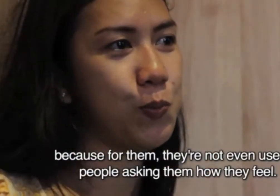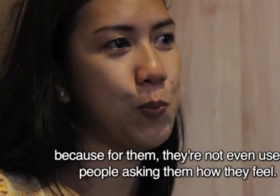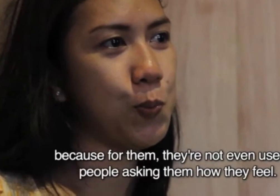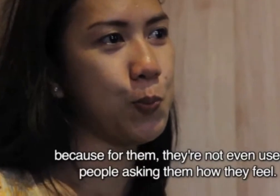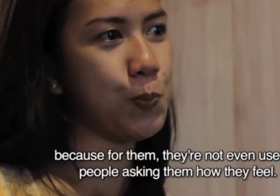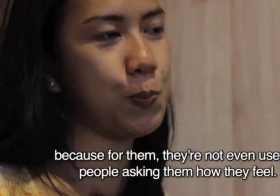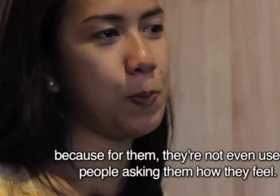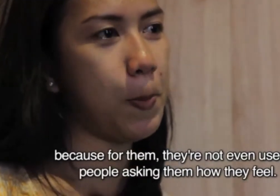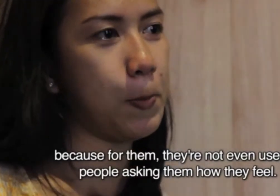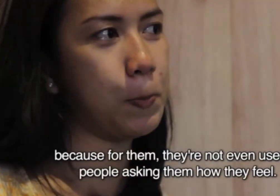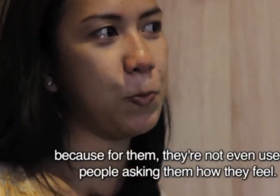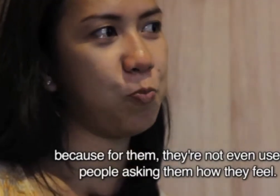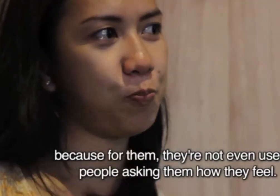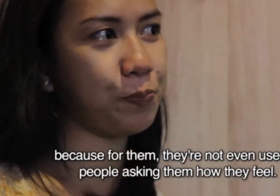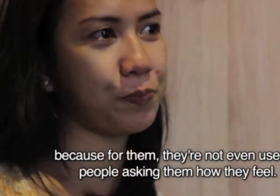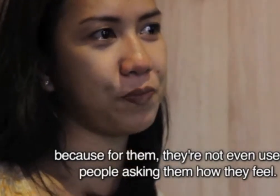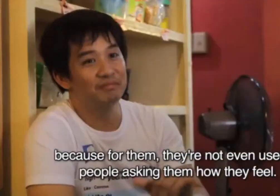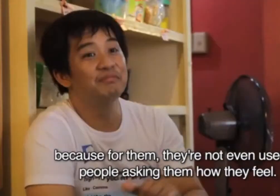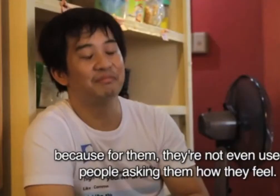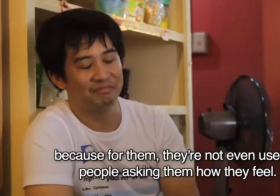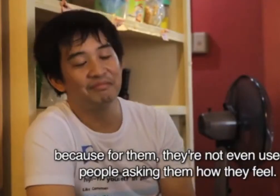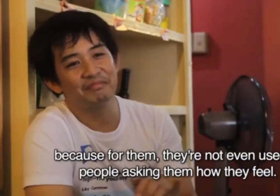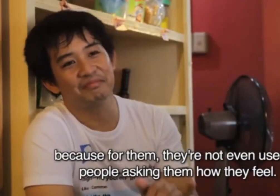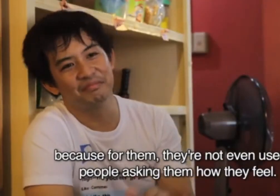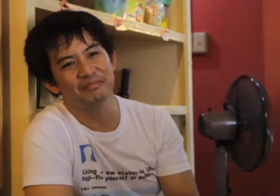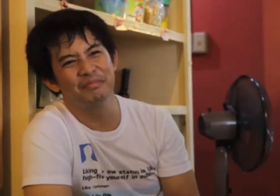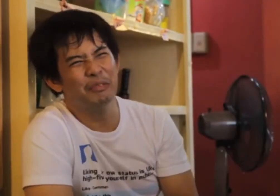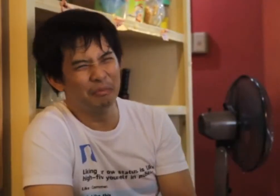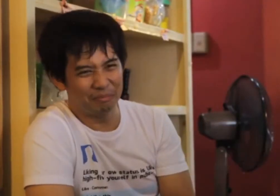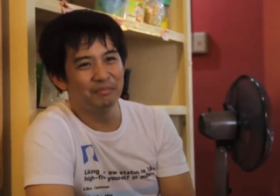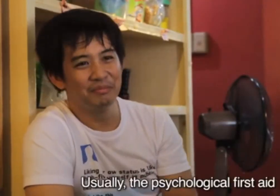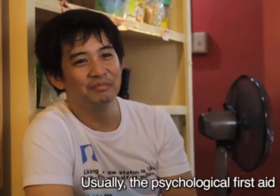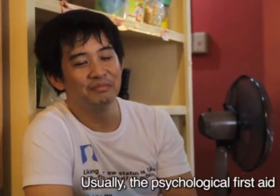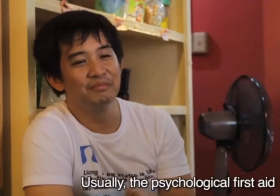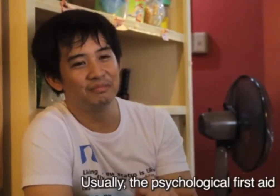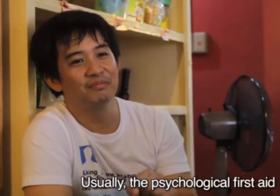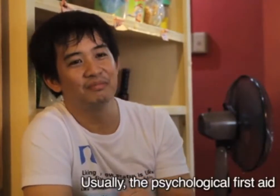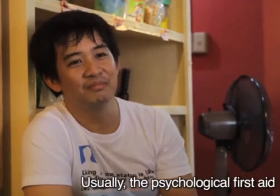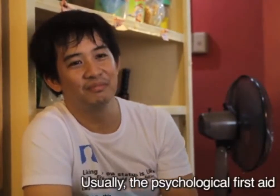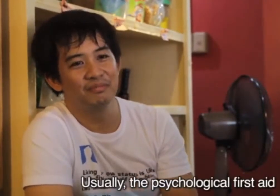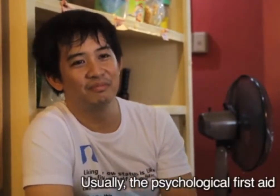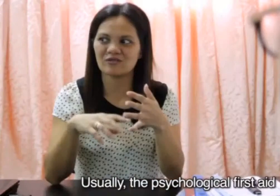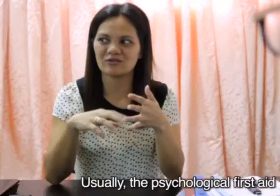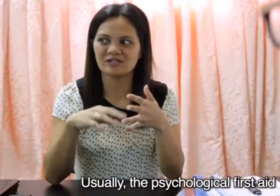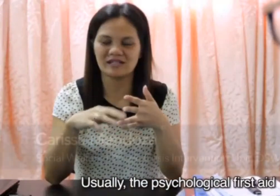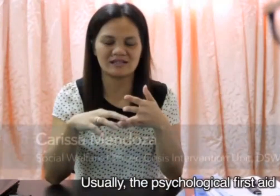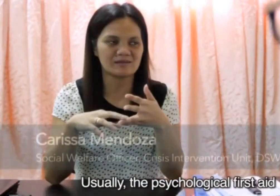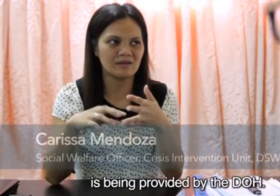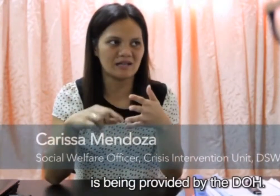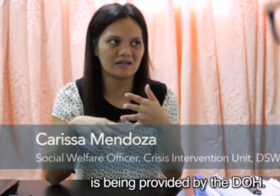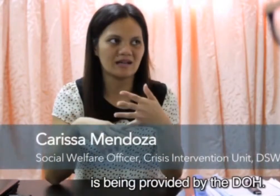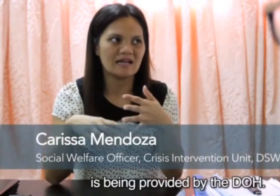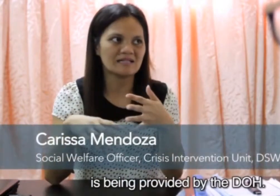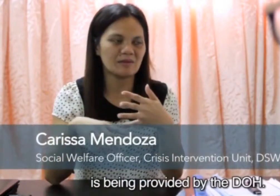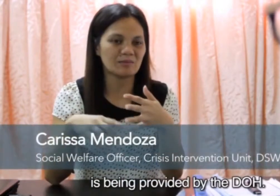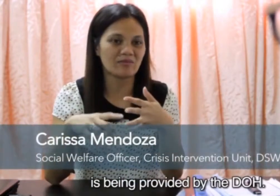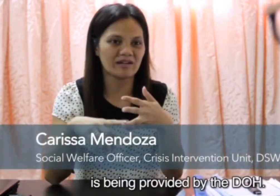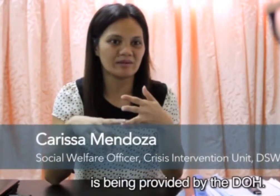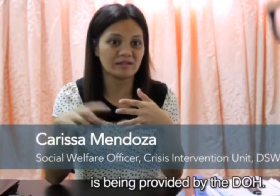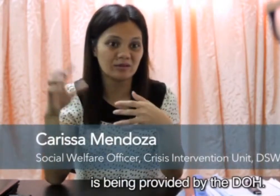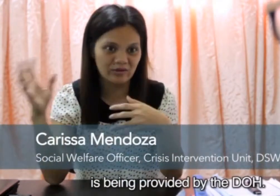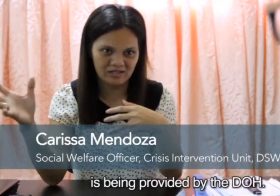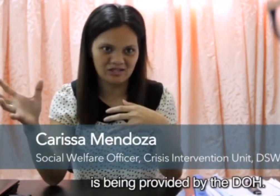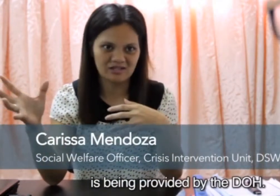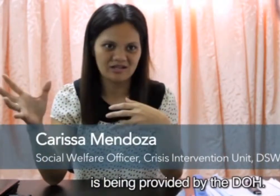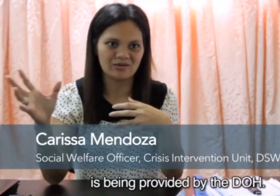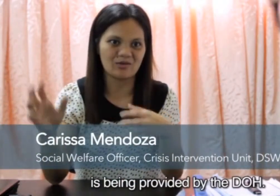used to having people ask them how they feel. And usually the psychological first aid is being provided